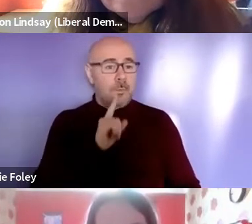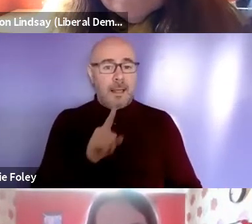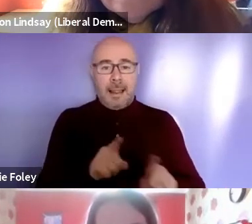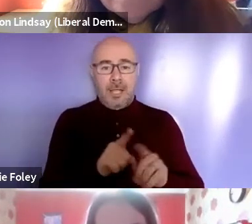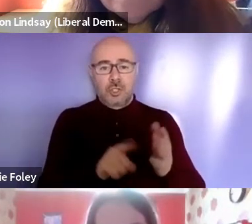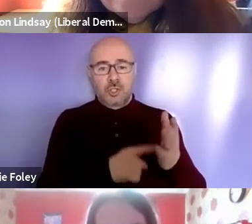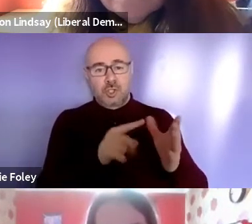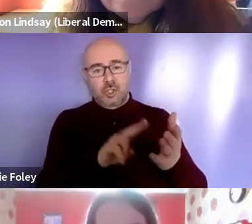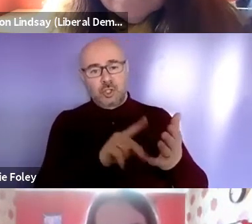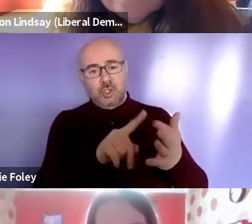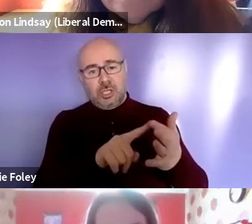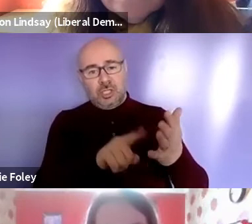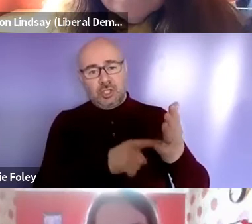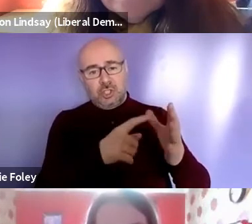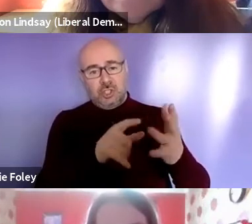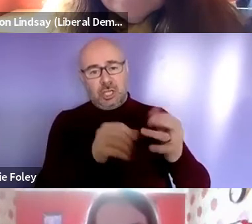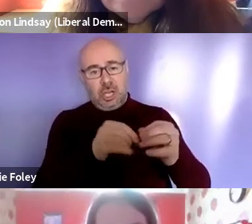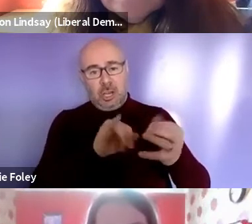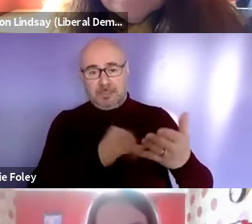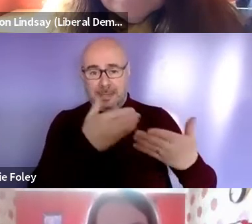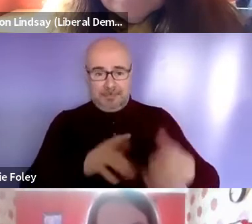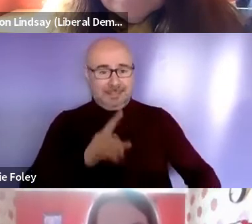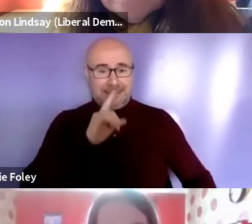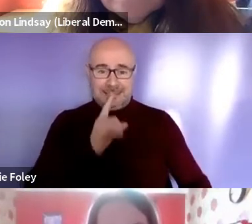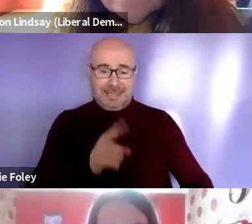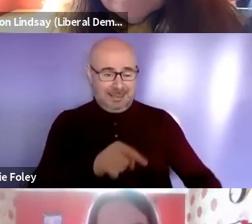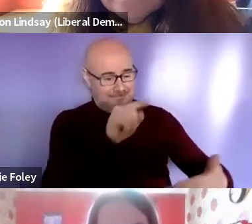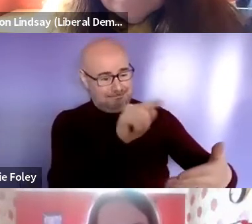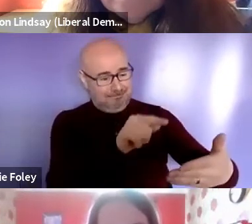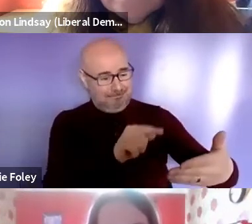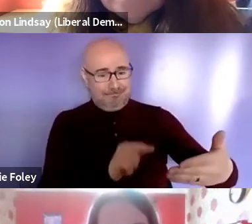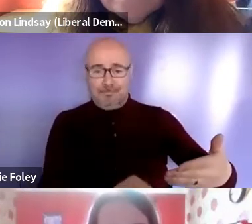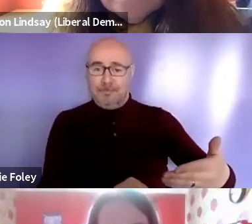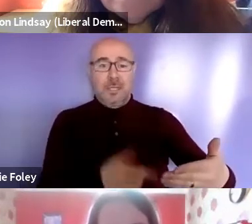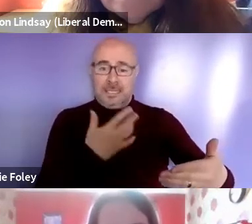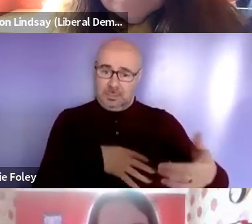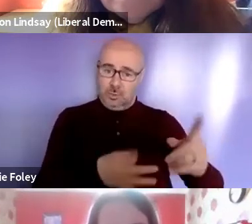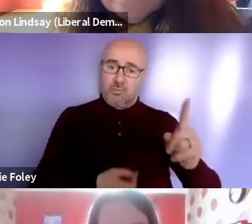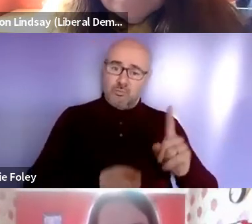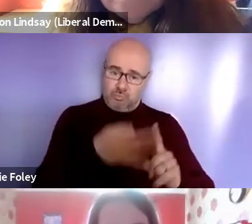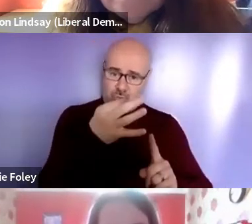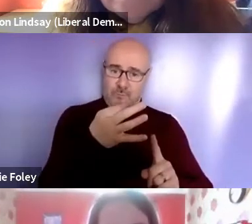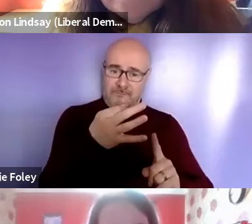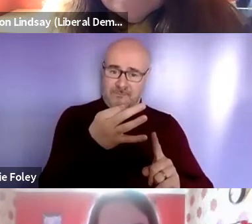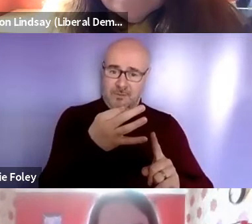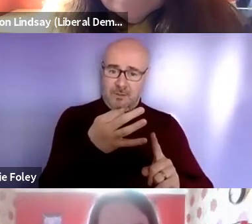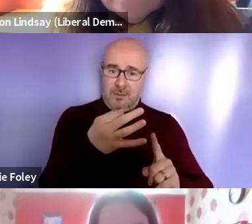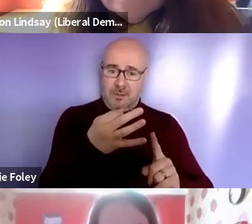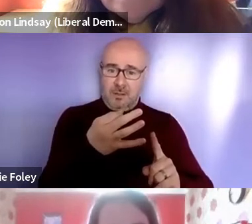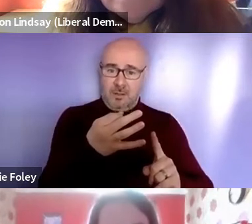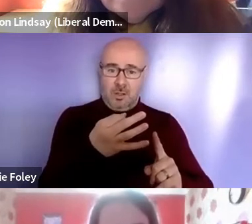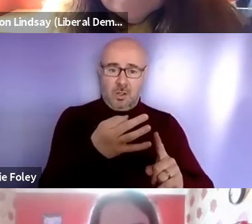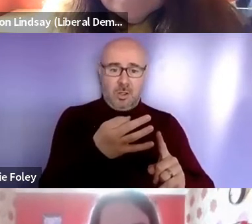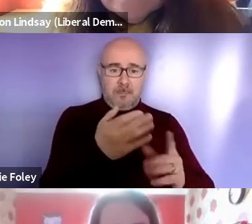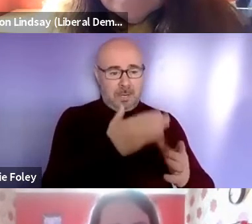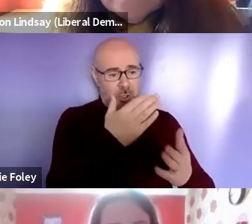many decades ago, were making all these points, and I agree, if we get it right for disabled people, we get it right for women, we get it right